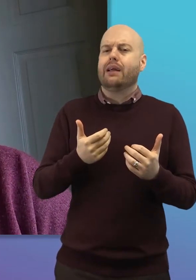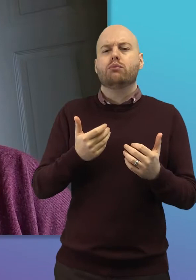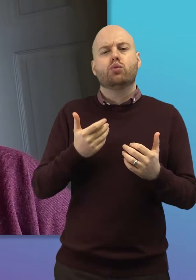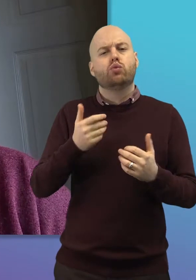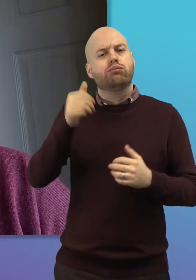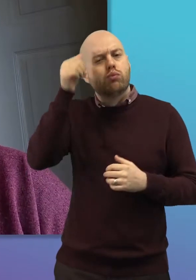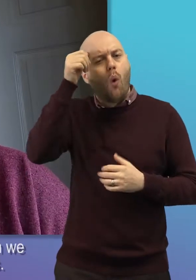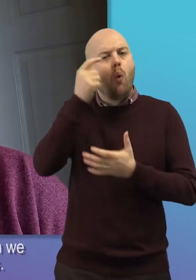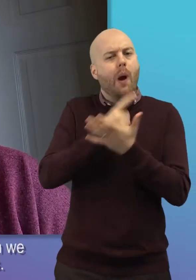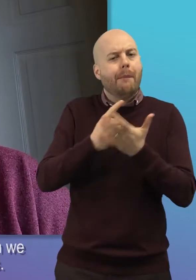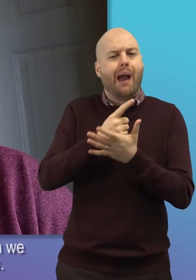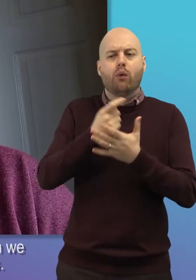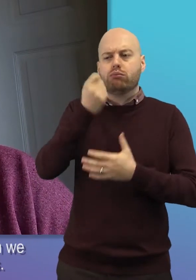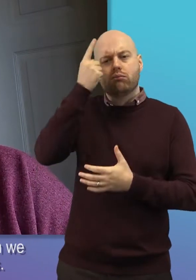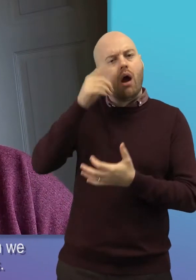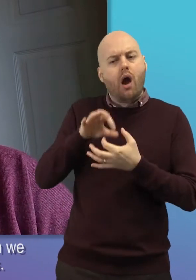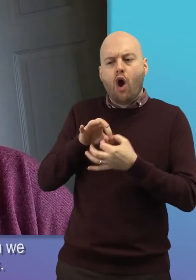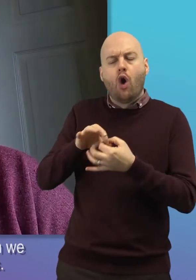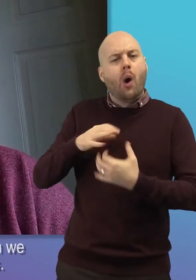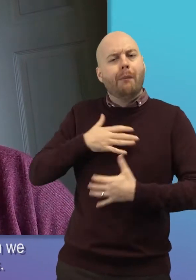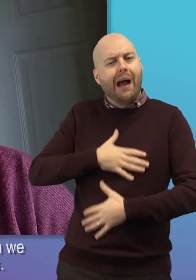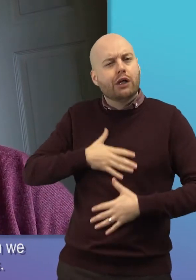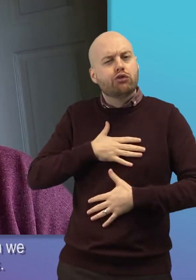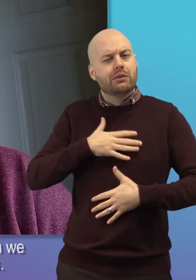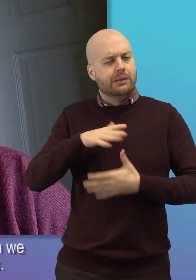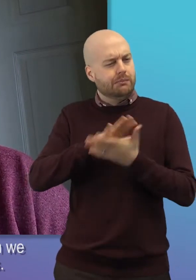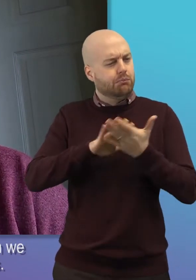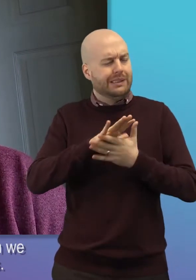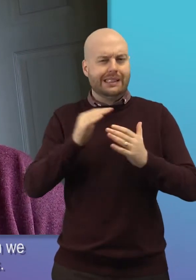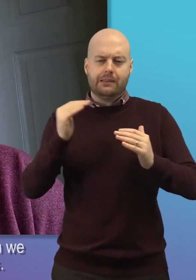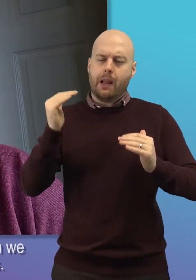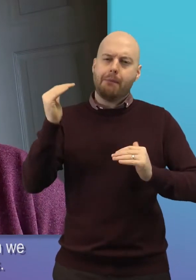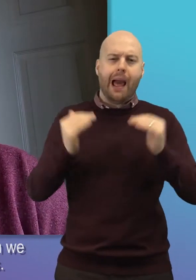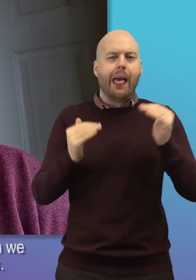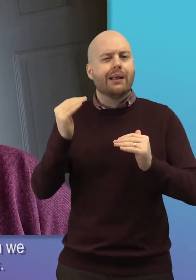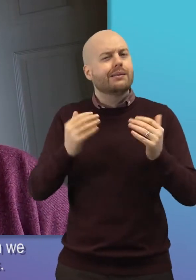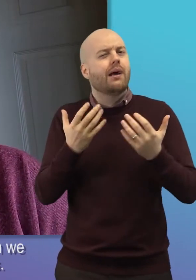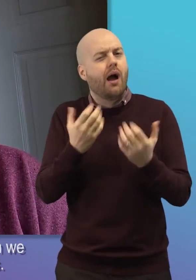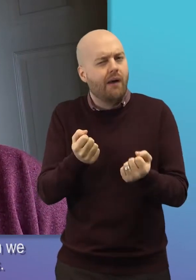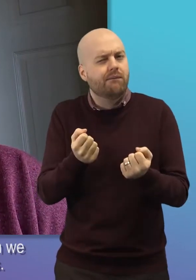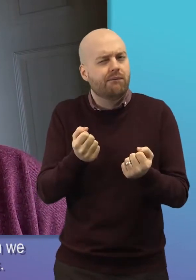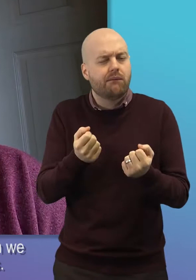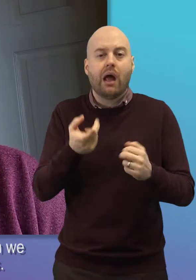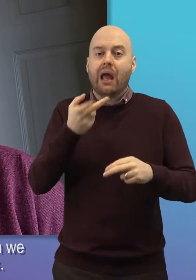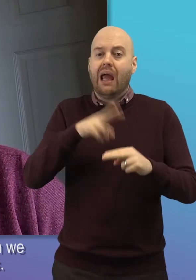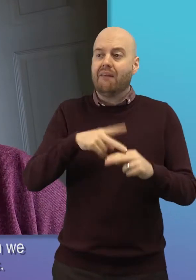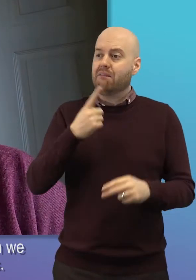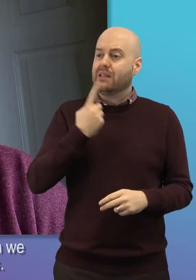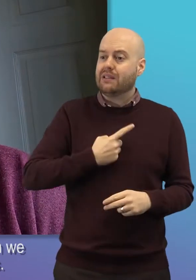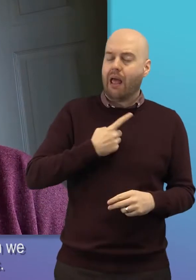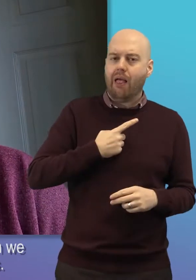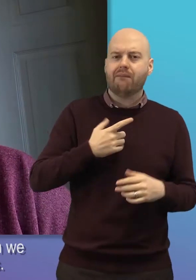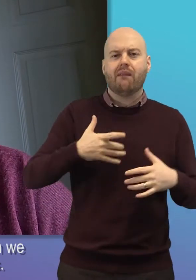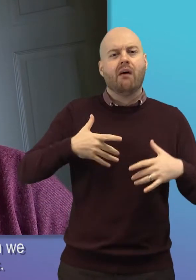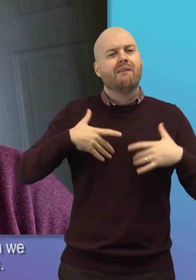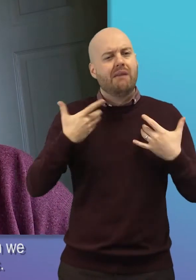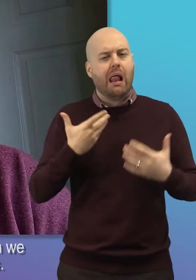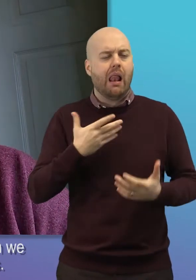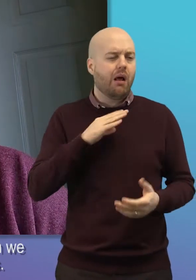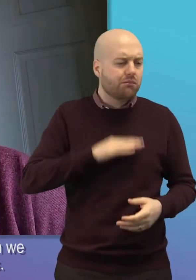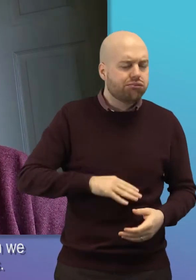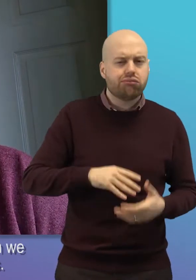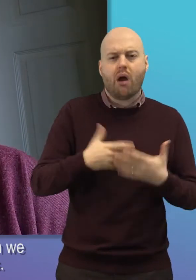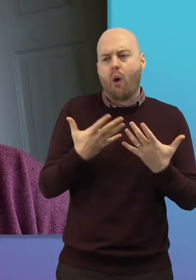well-being. Studies show that there are areas of our brain that light up when we are kind to ourselves and others, or when others are kind to